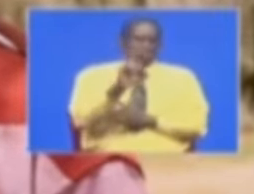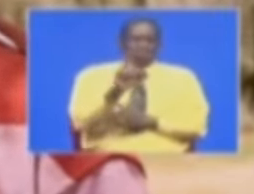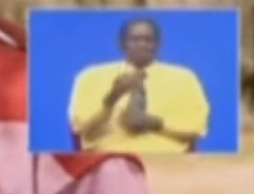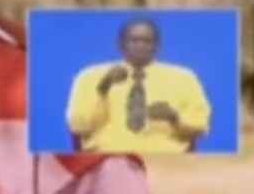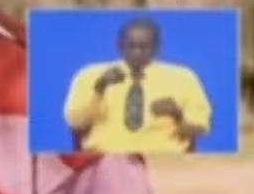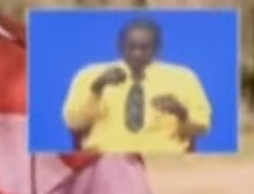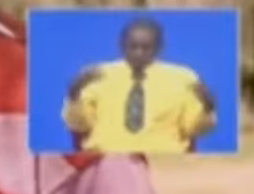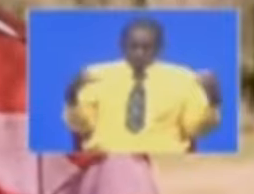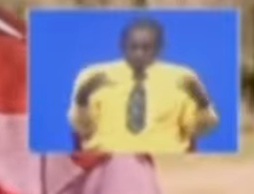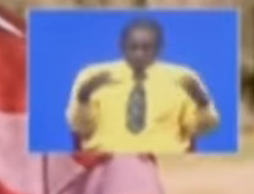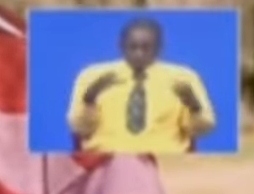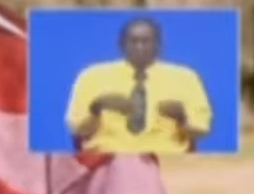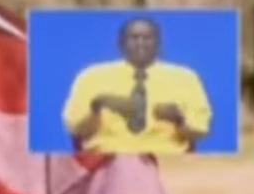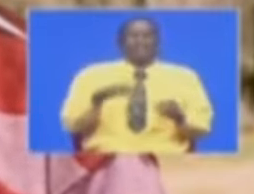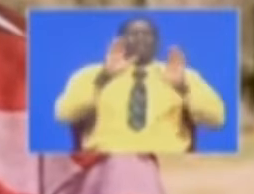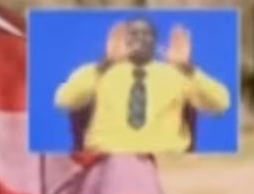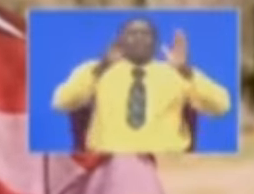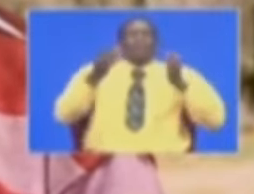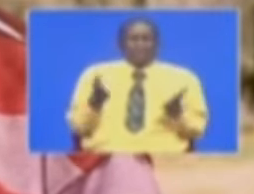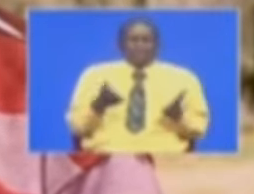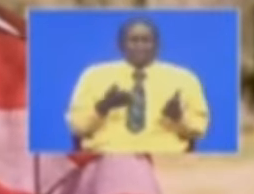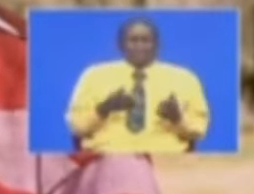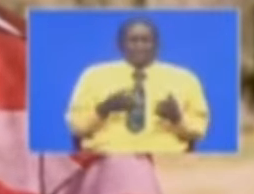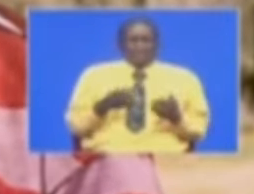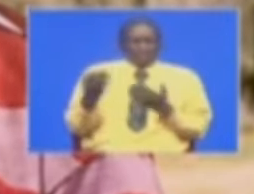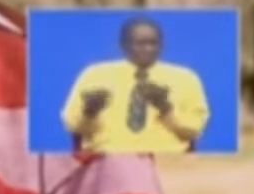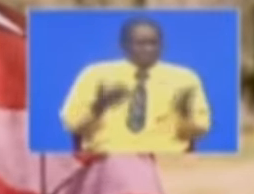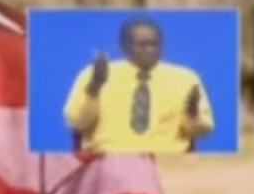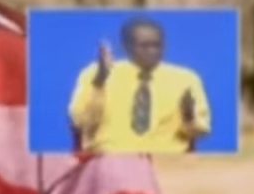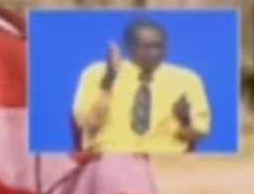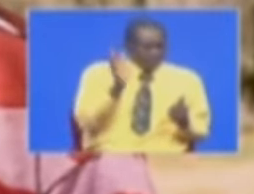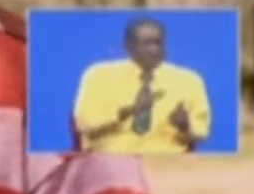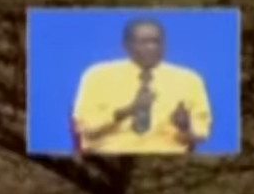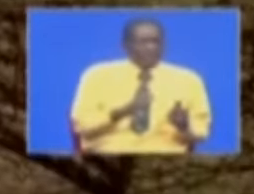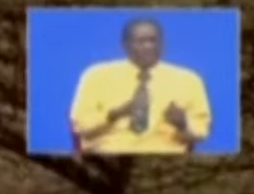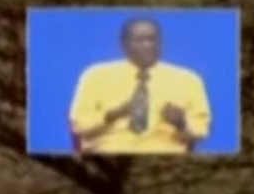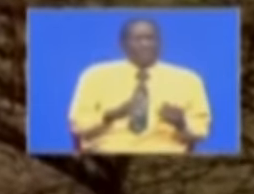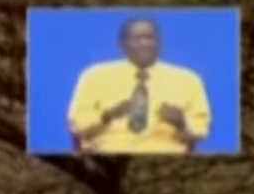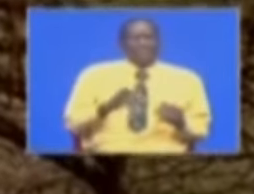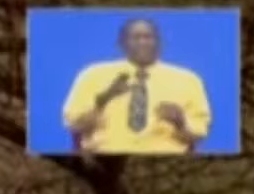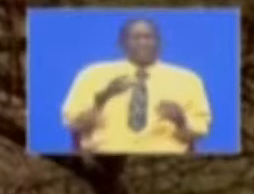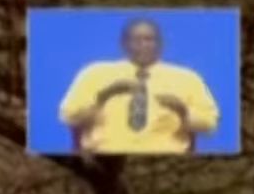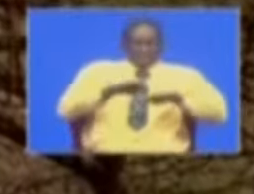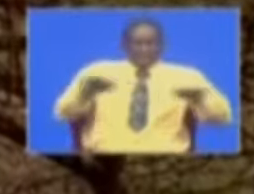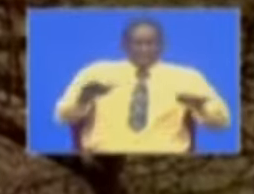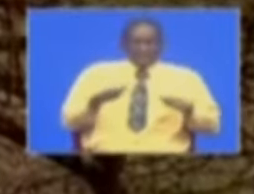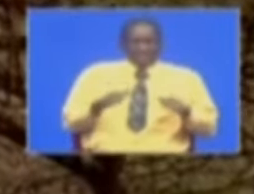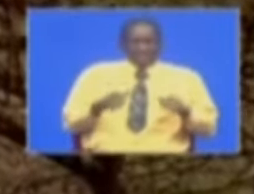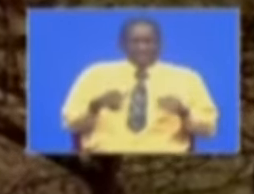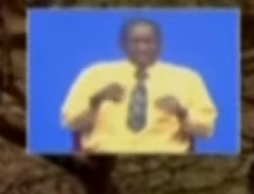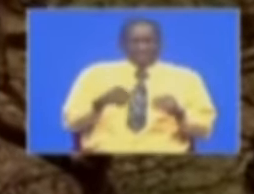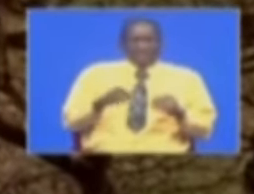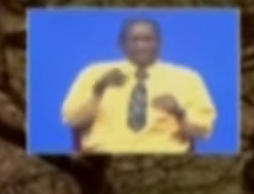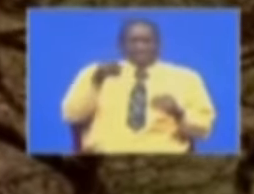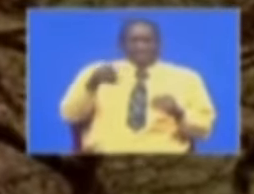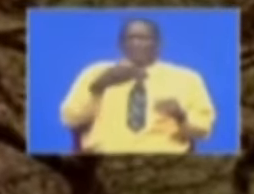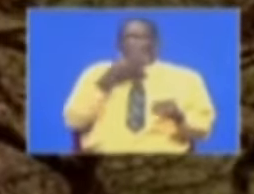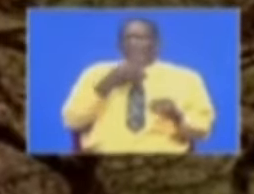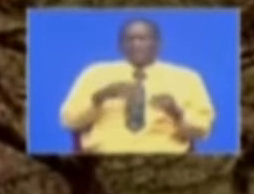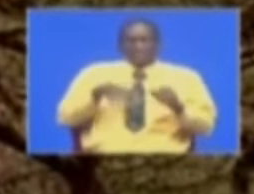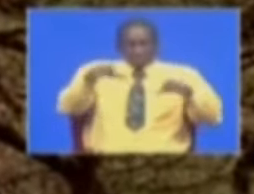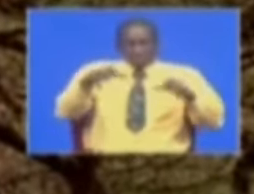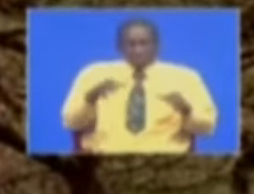community, the most important thing is restoration of rangelands. Nicholas Lesokoyo's farm in Oldonyiro sits like a breath